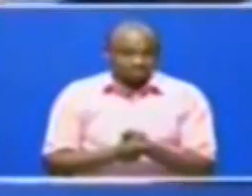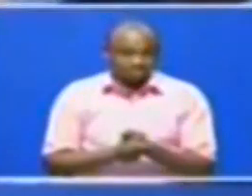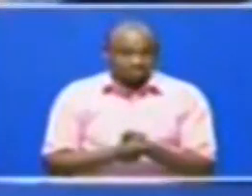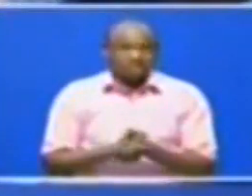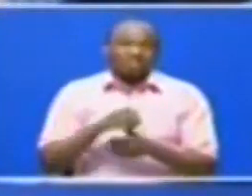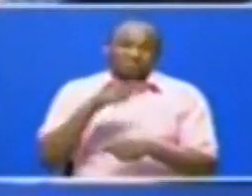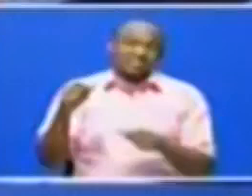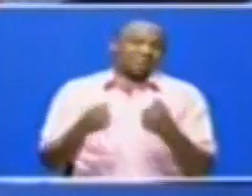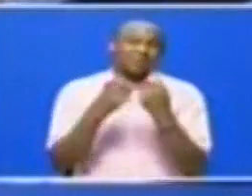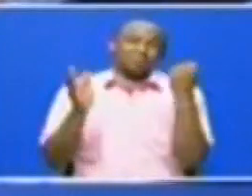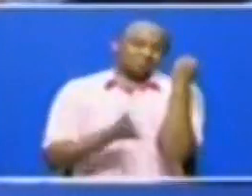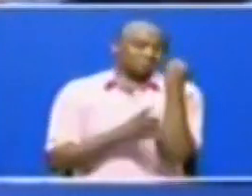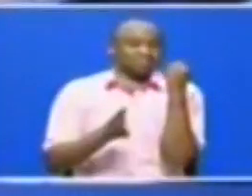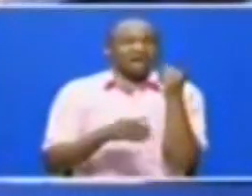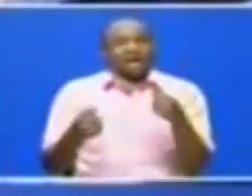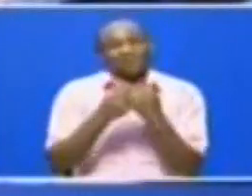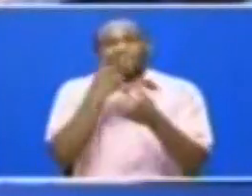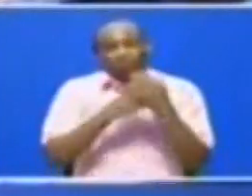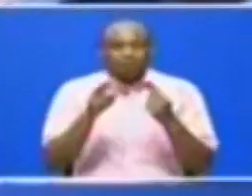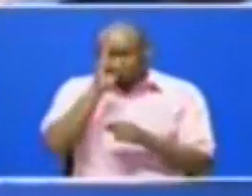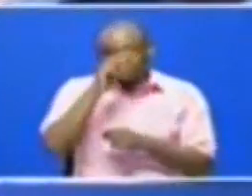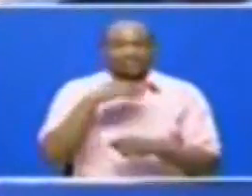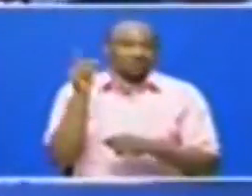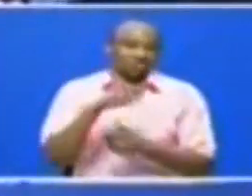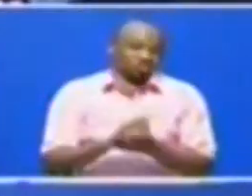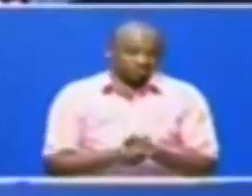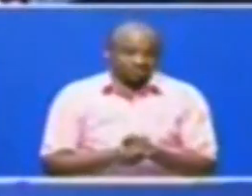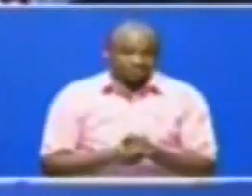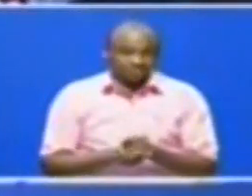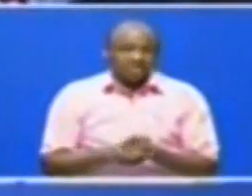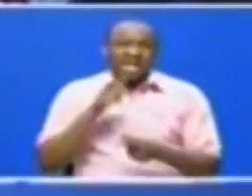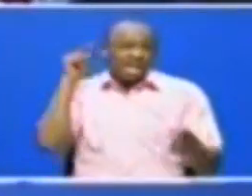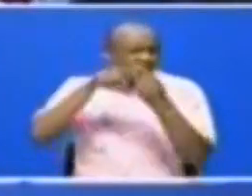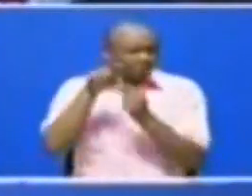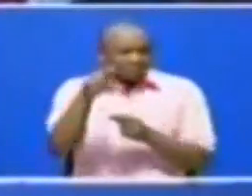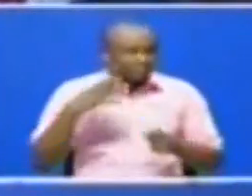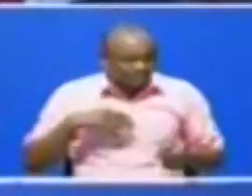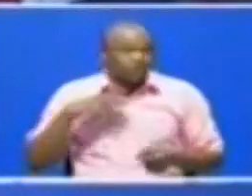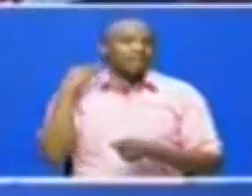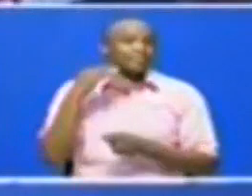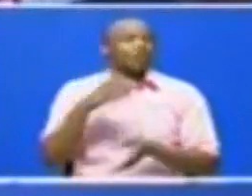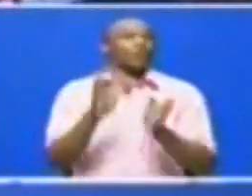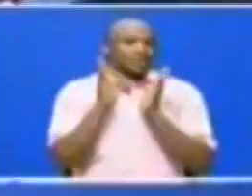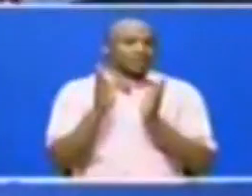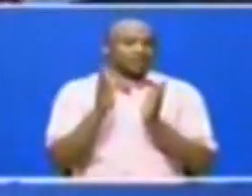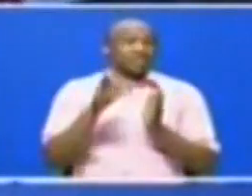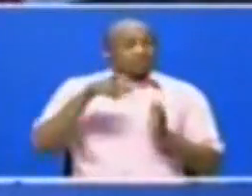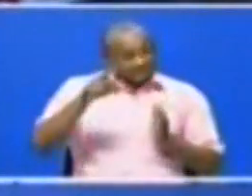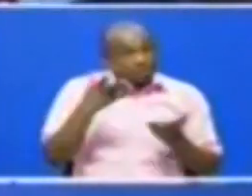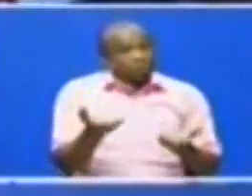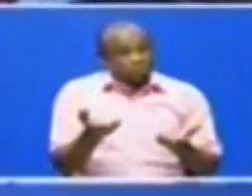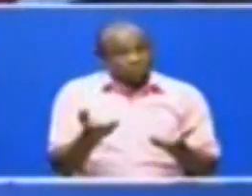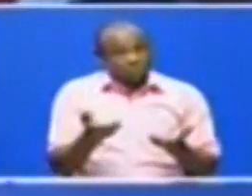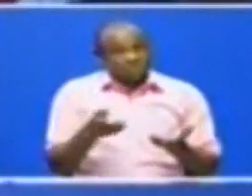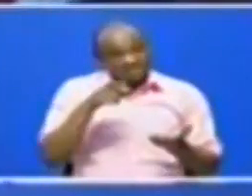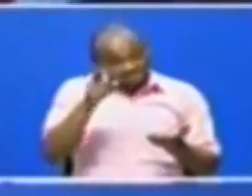So unfortunately, we lost both officers. The end motive is for a criminal purpose, and so long as